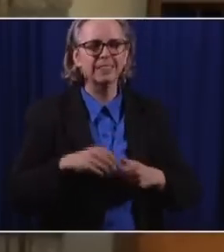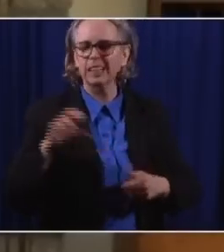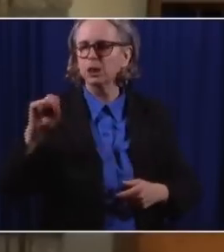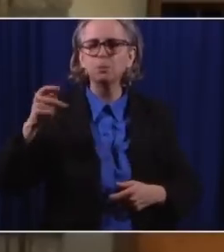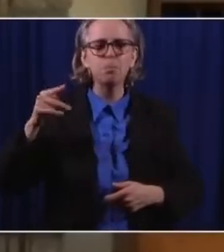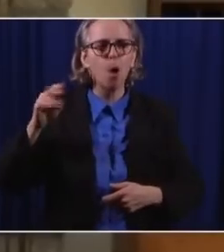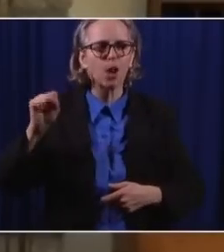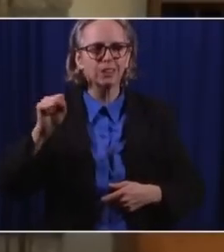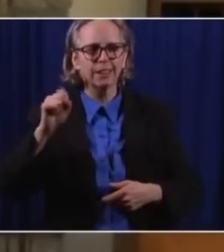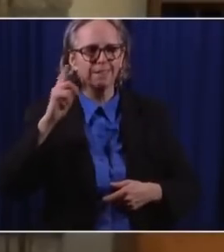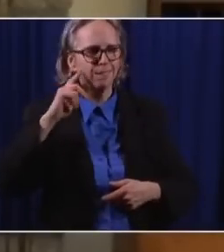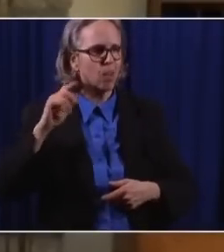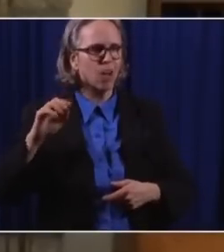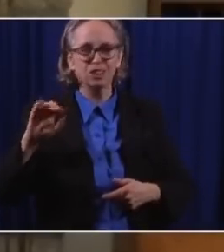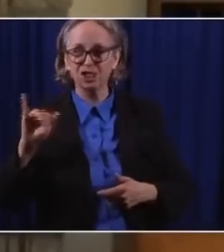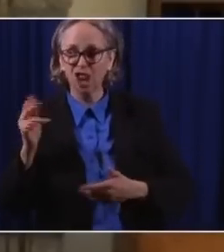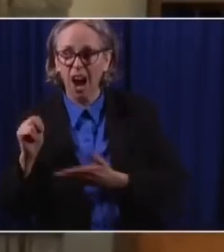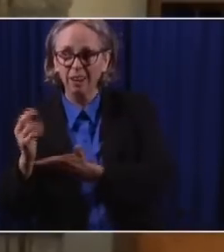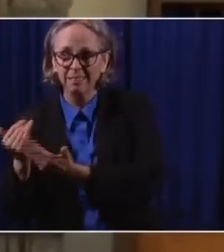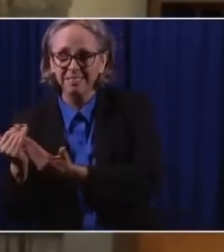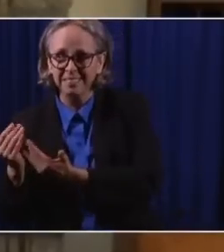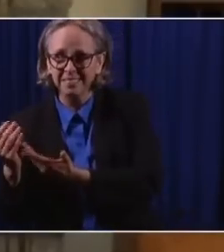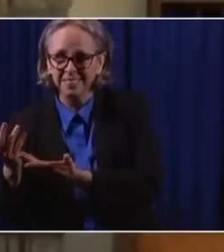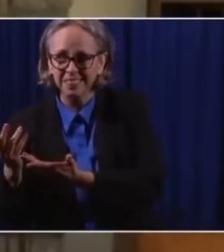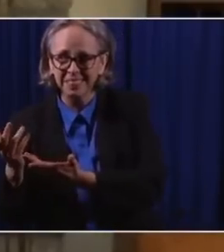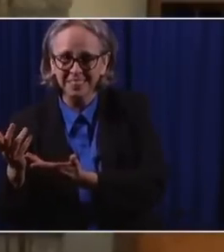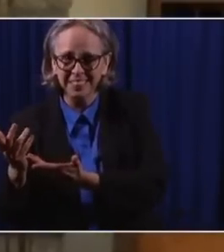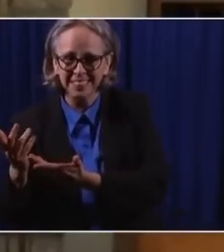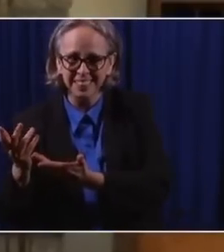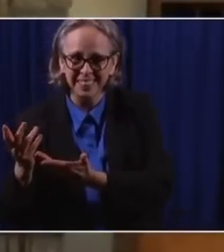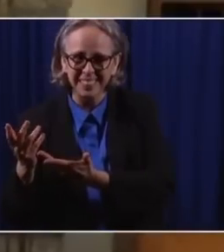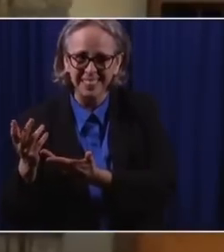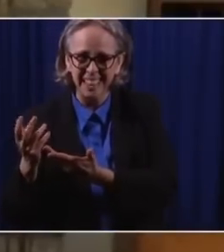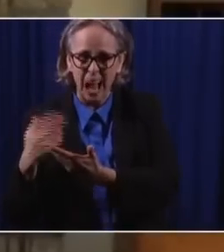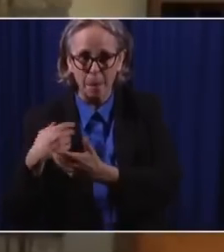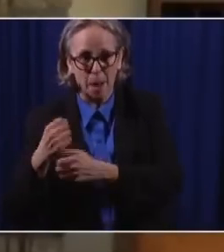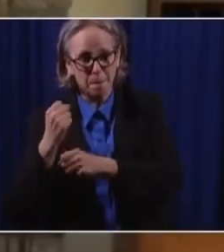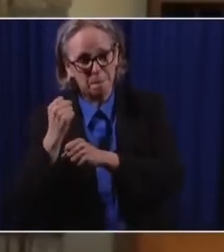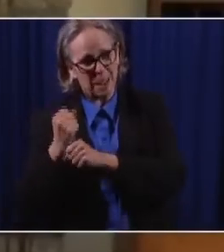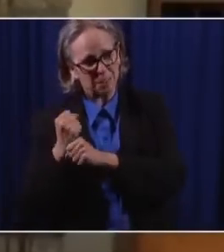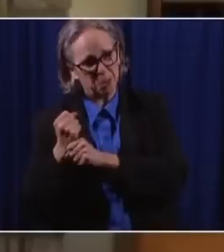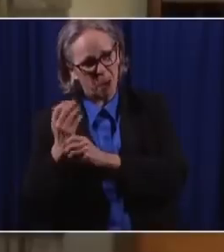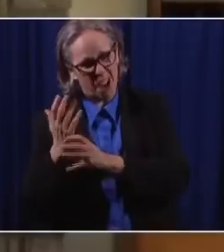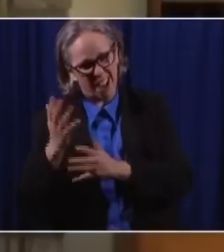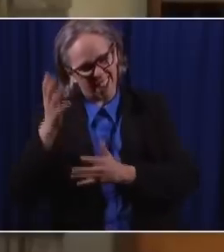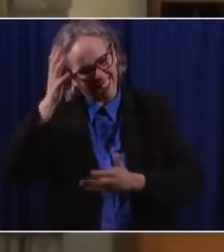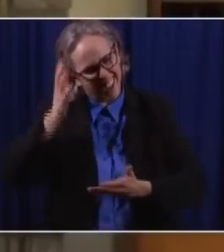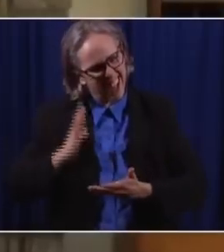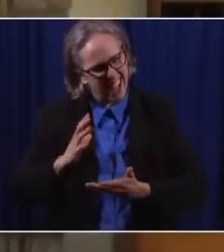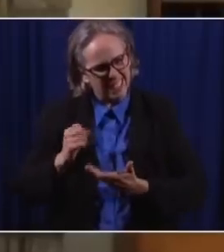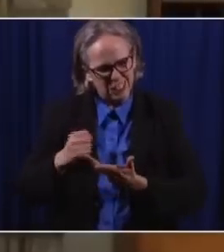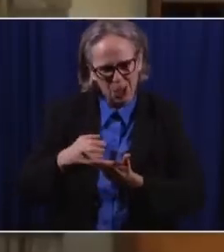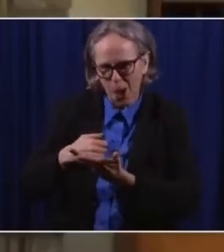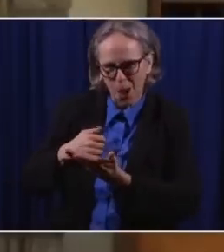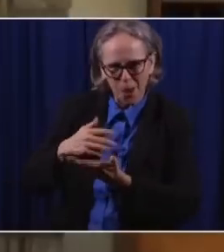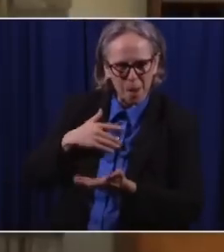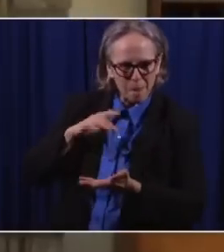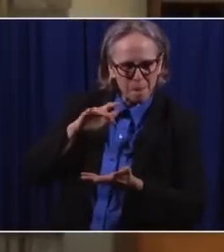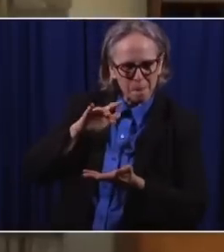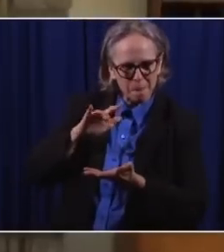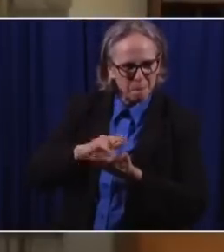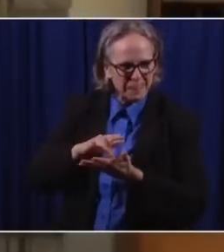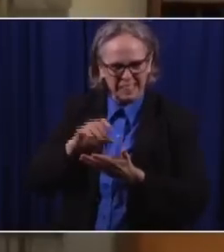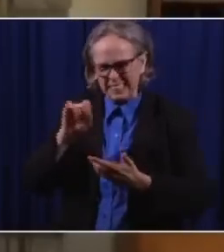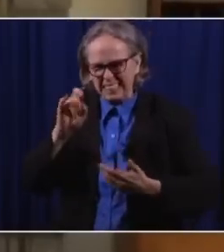it's I'm kind of a baseball guy, and so it's mid season, and you bring